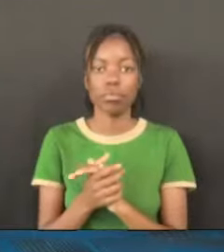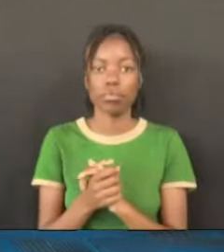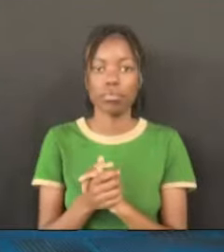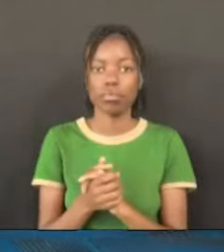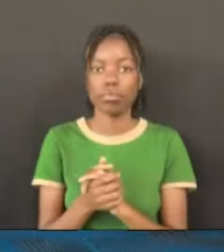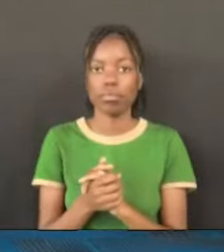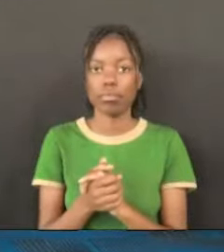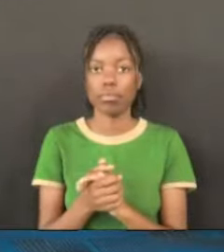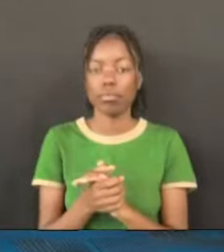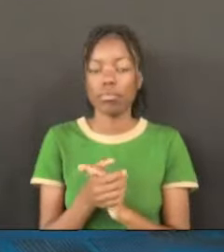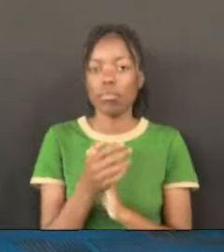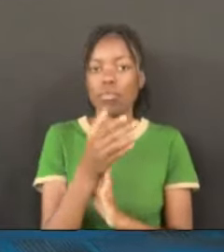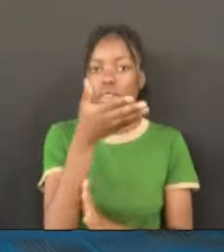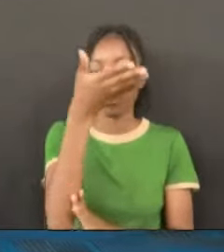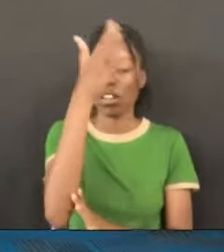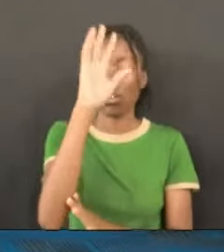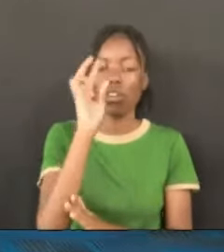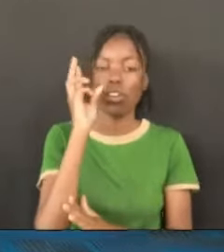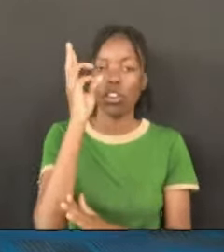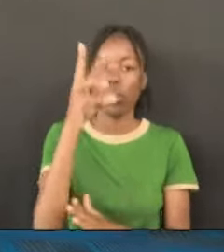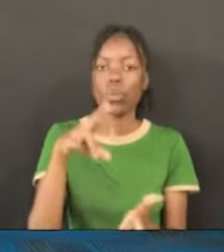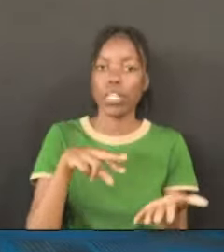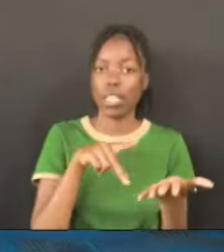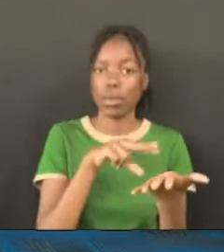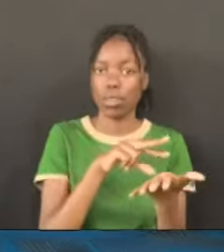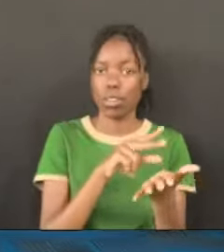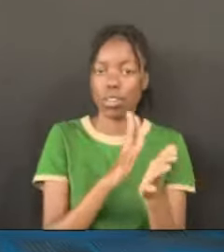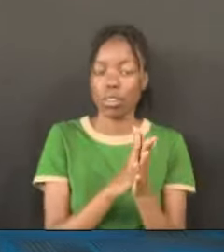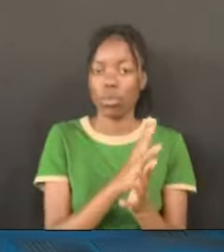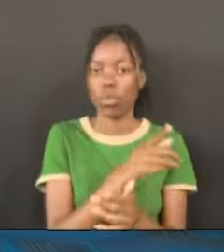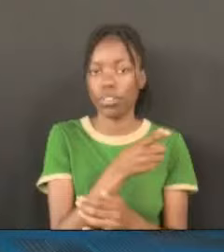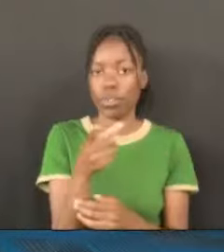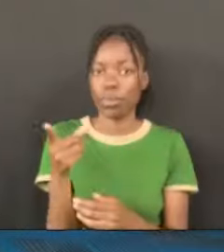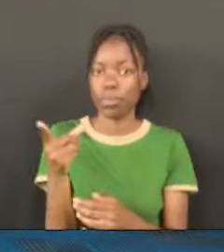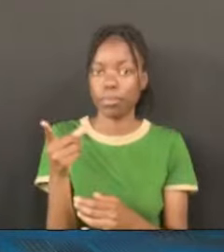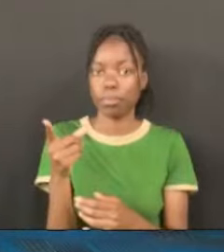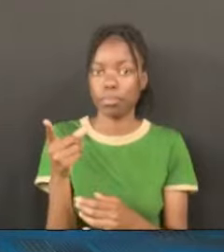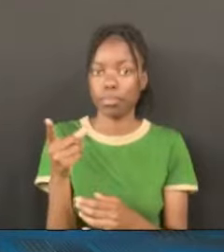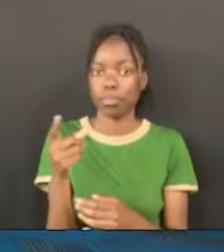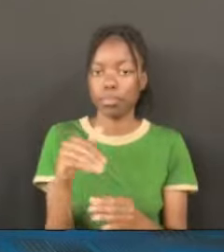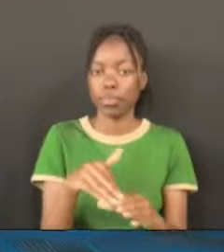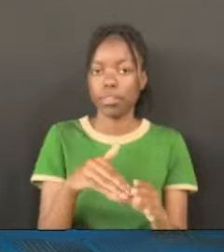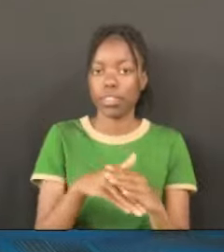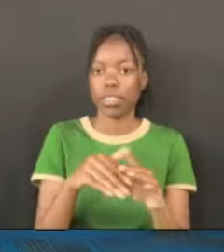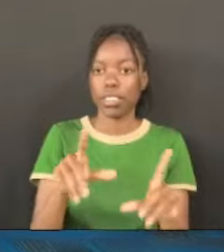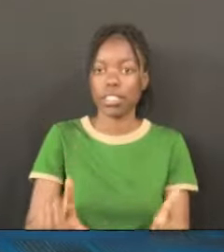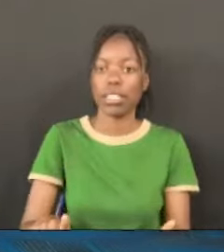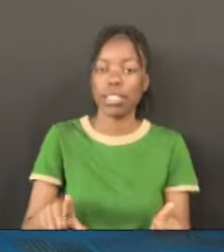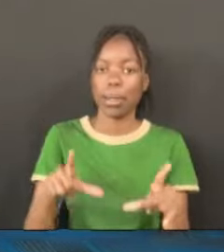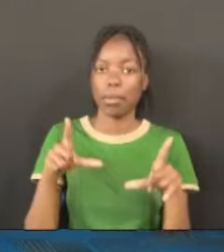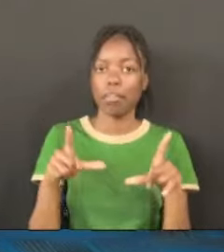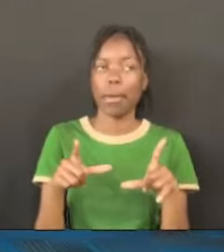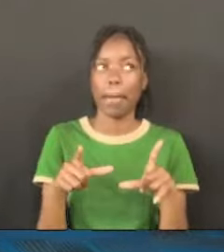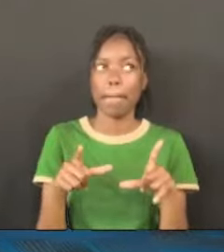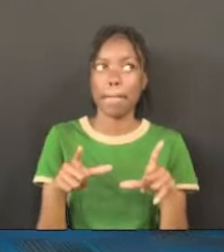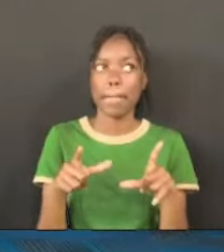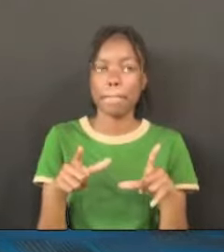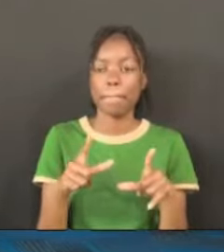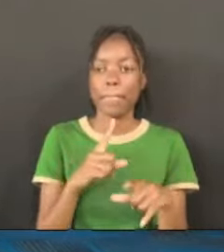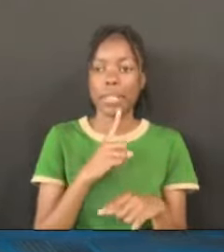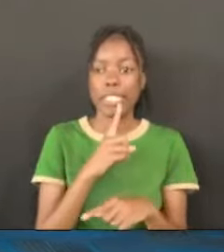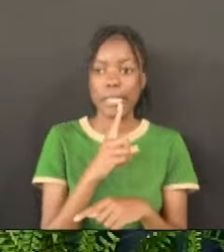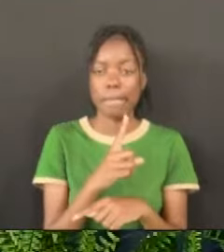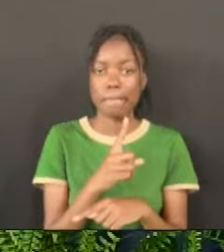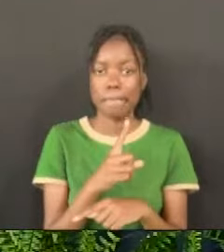God will walk with you in life. And so